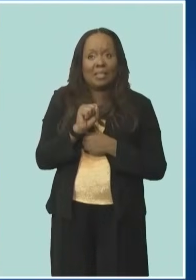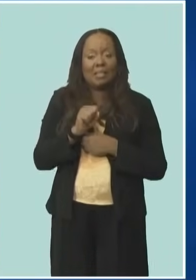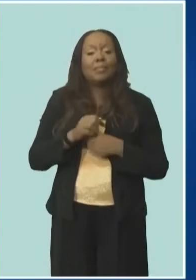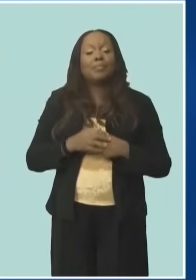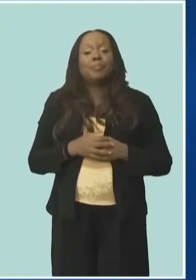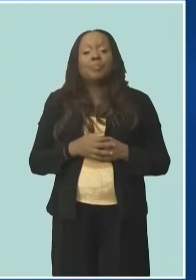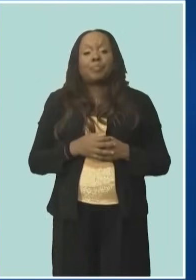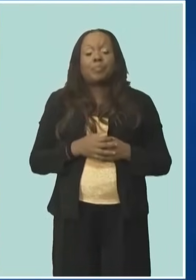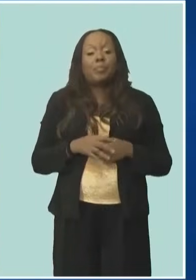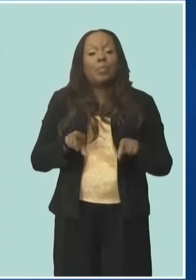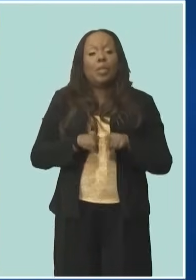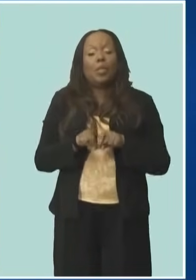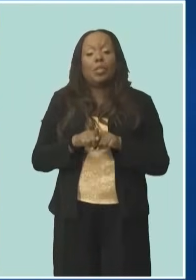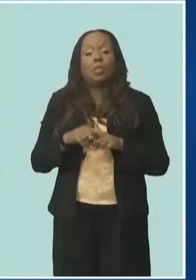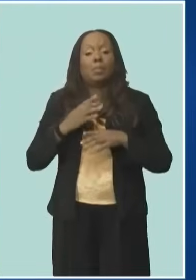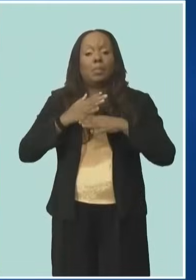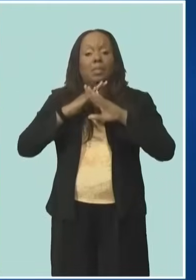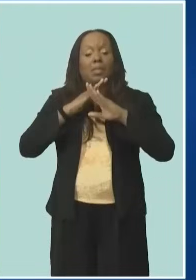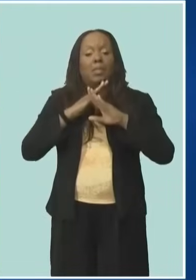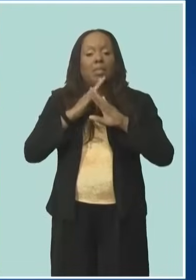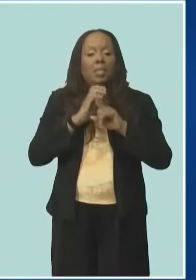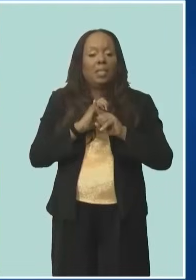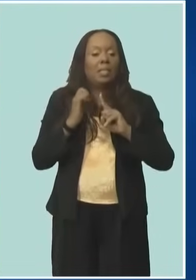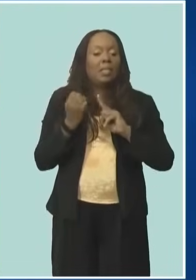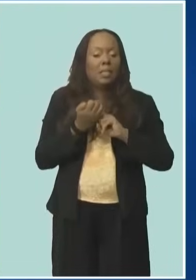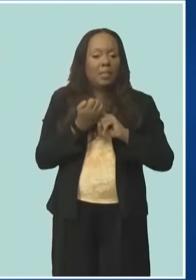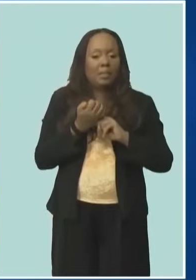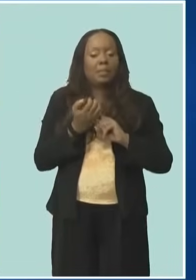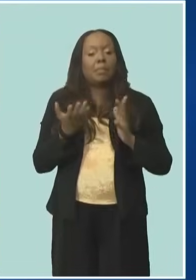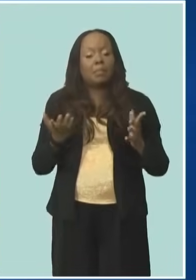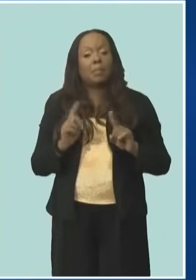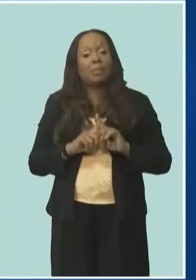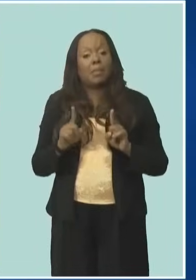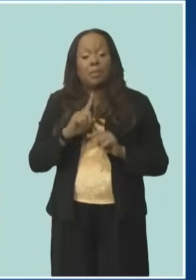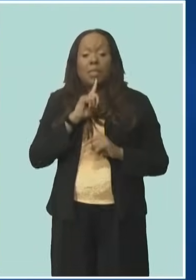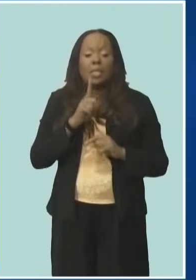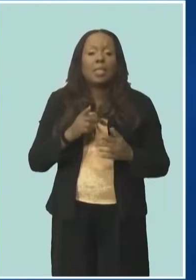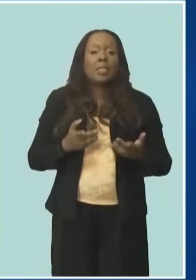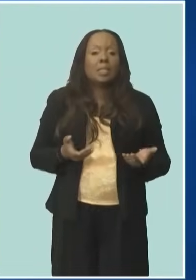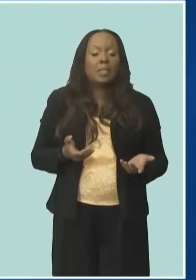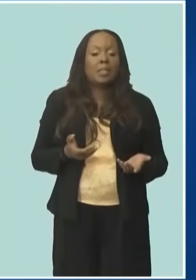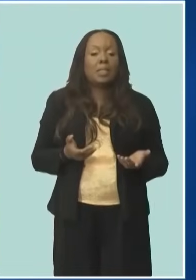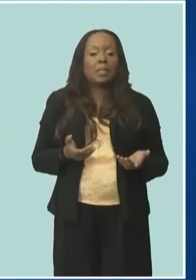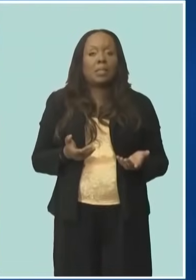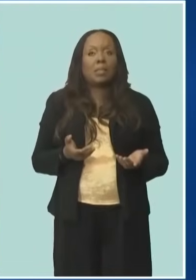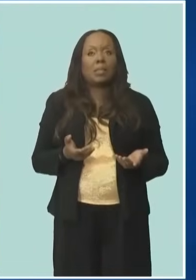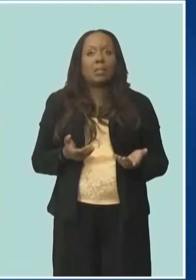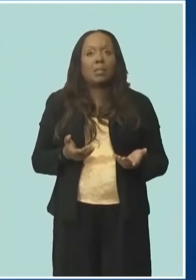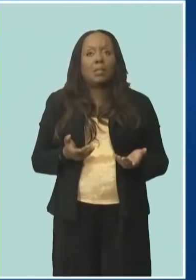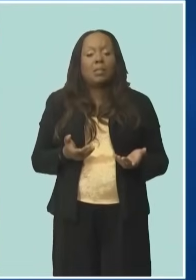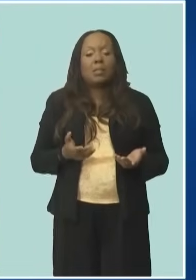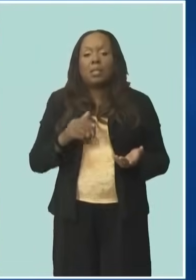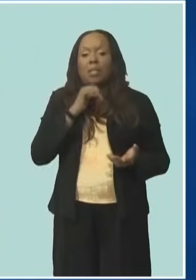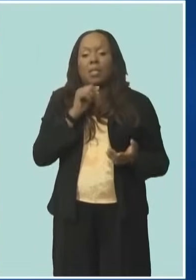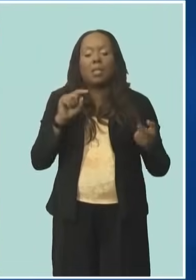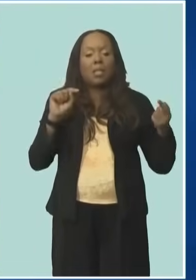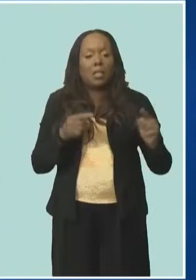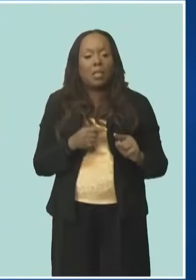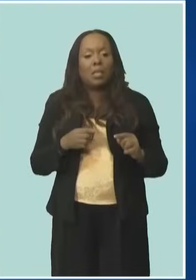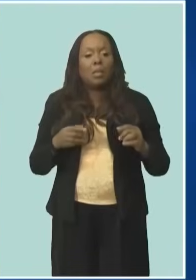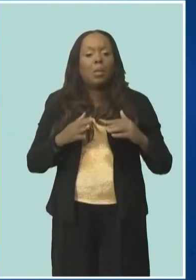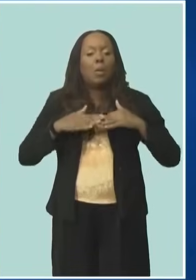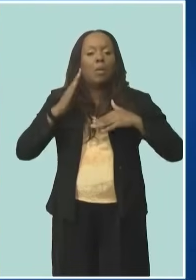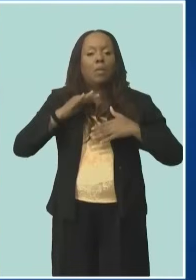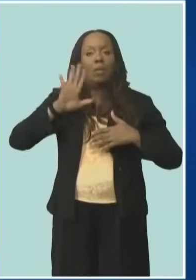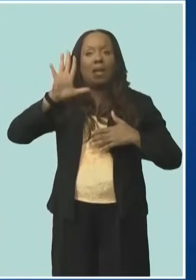protect the environment from the snails. But really and truly, they're not harmful, and there are more than 5,000